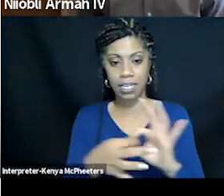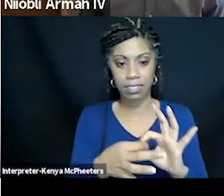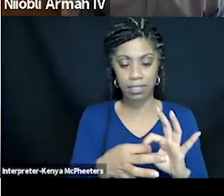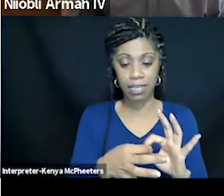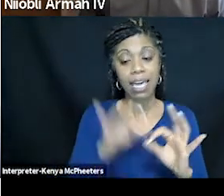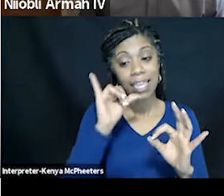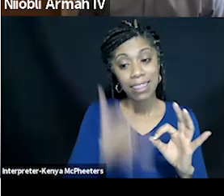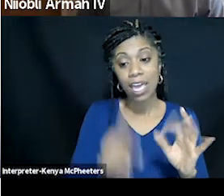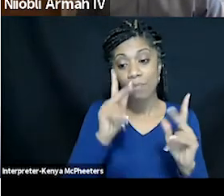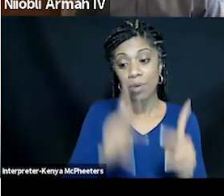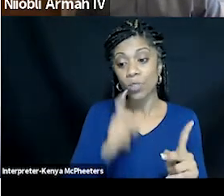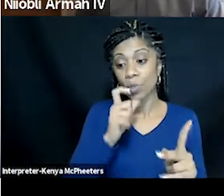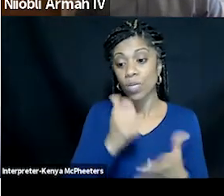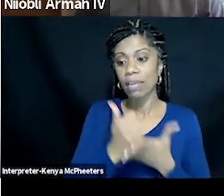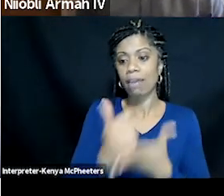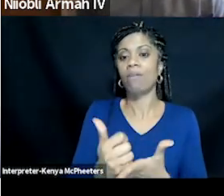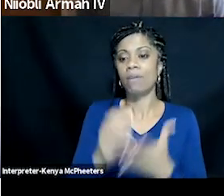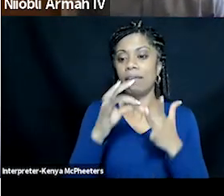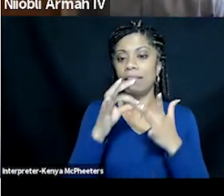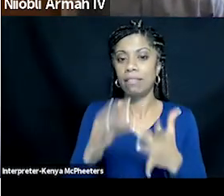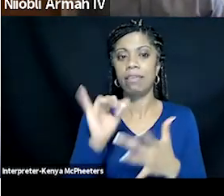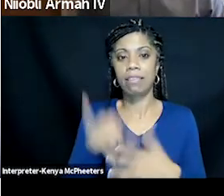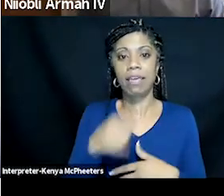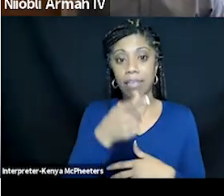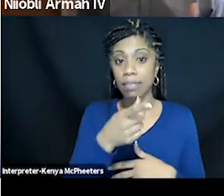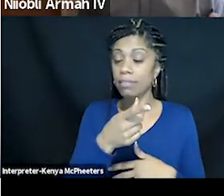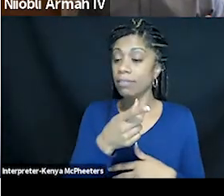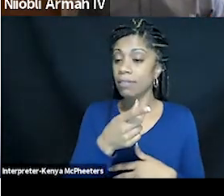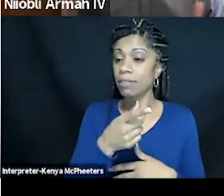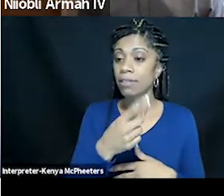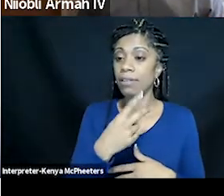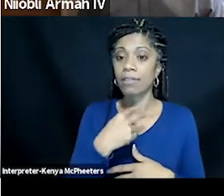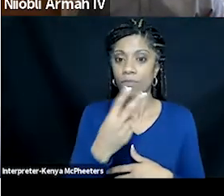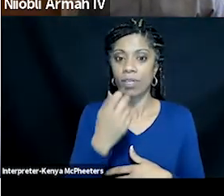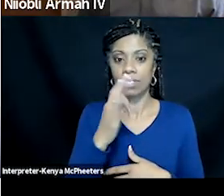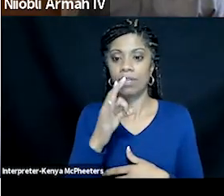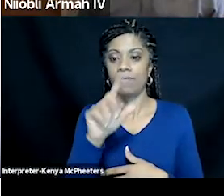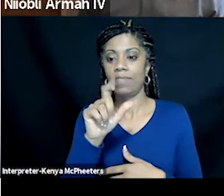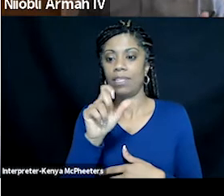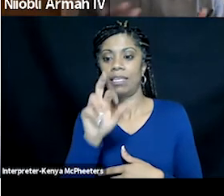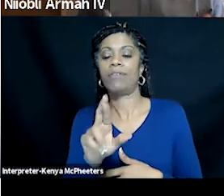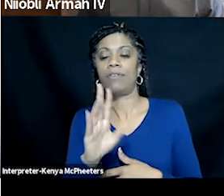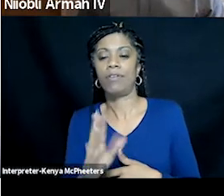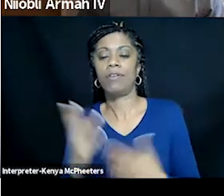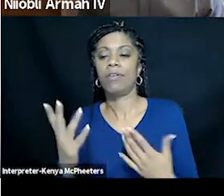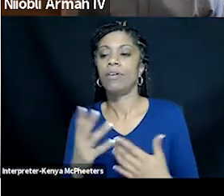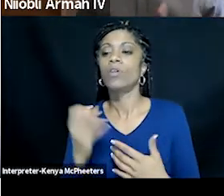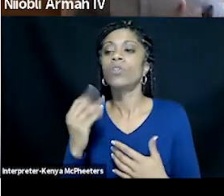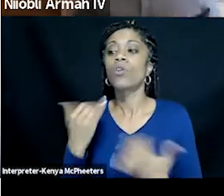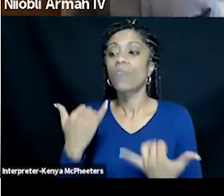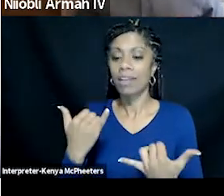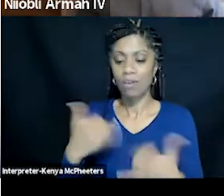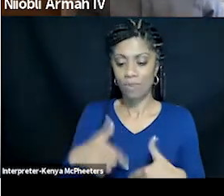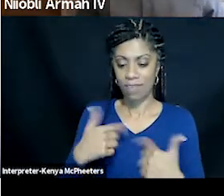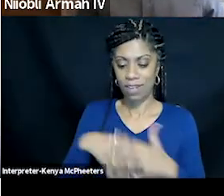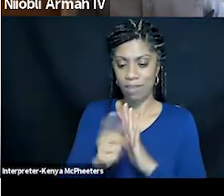professionals. I think another important point here is to acknowledge the privilege and power of the thought leader. So we're living in a moment where at the